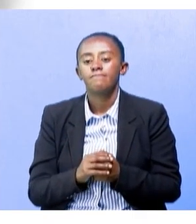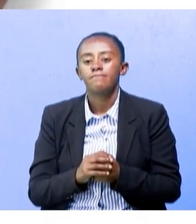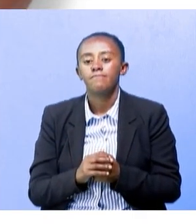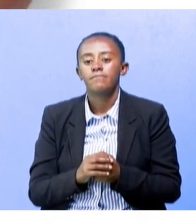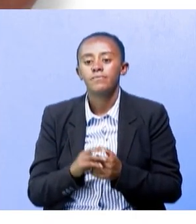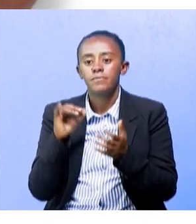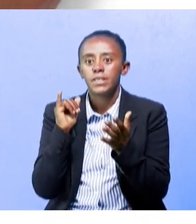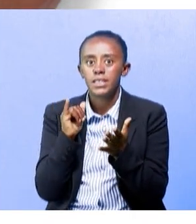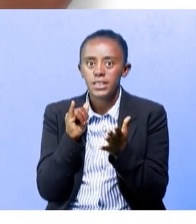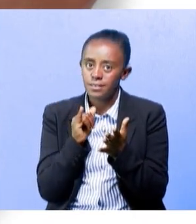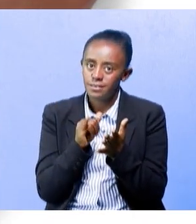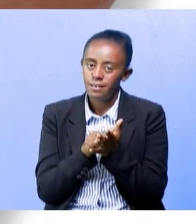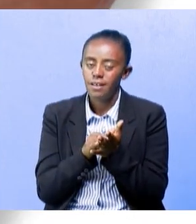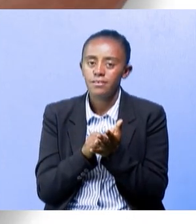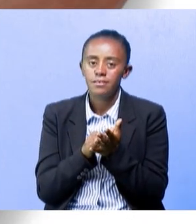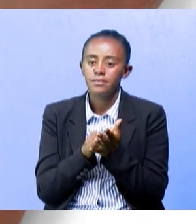that